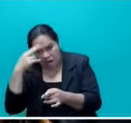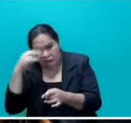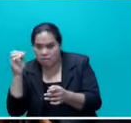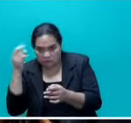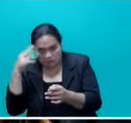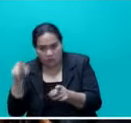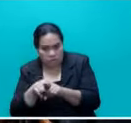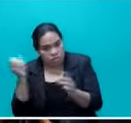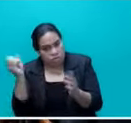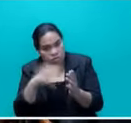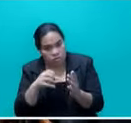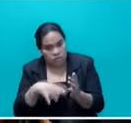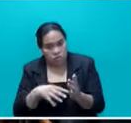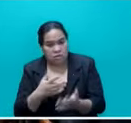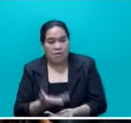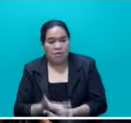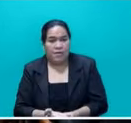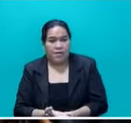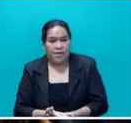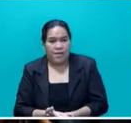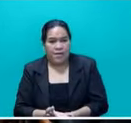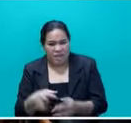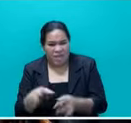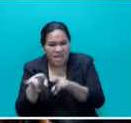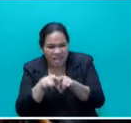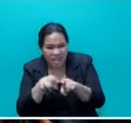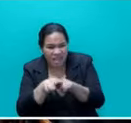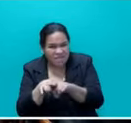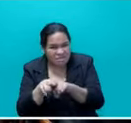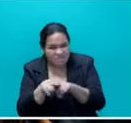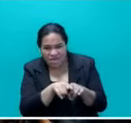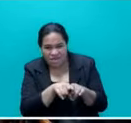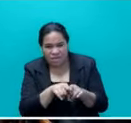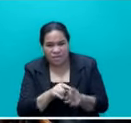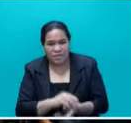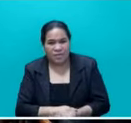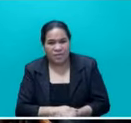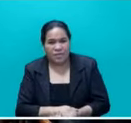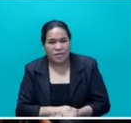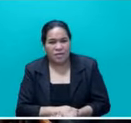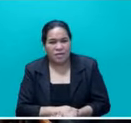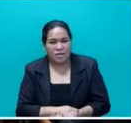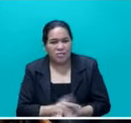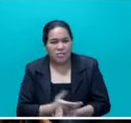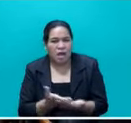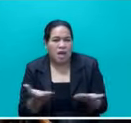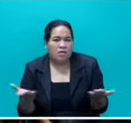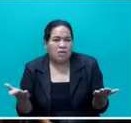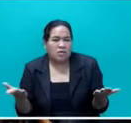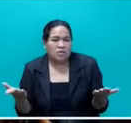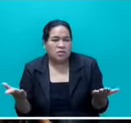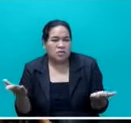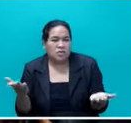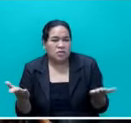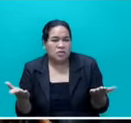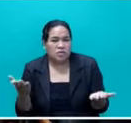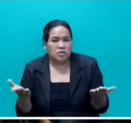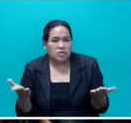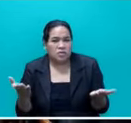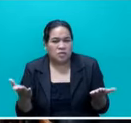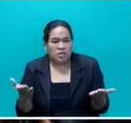a question, Honourable Chair, to the Honourable AG, how are we be treating this? Because it's